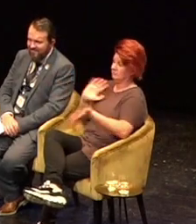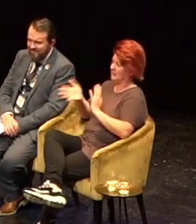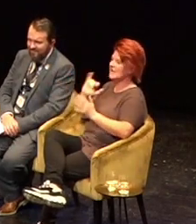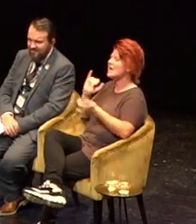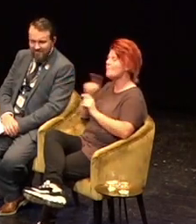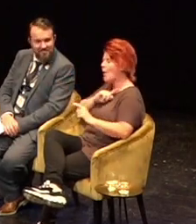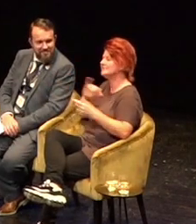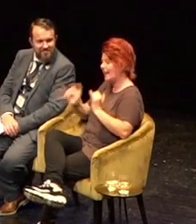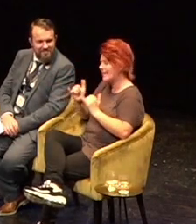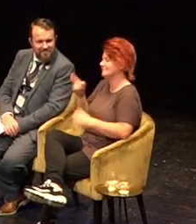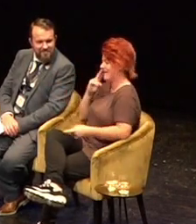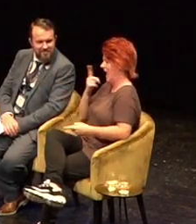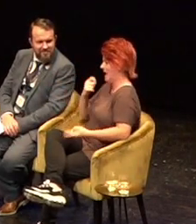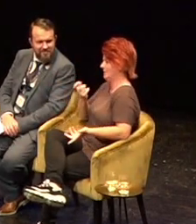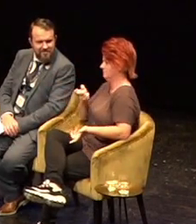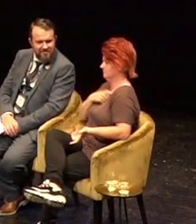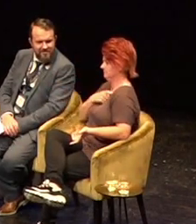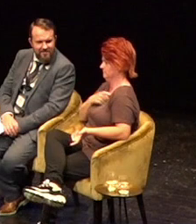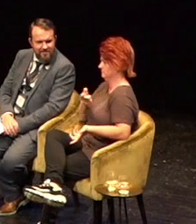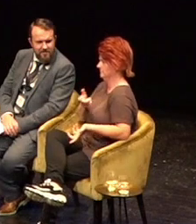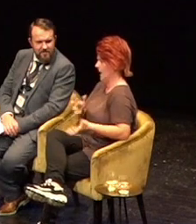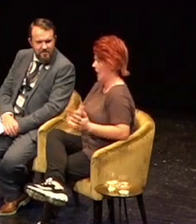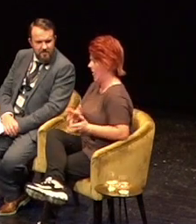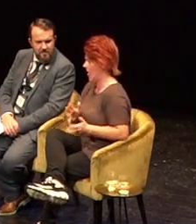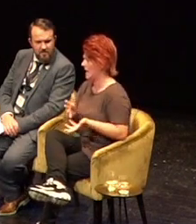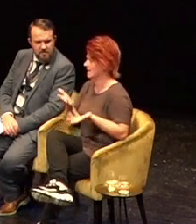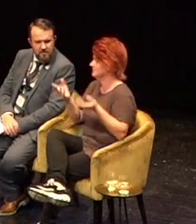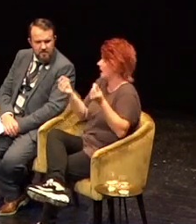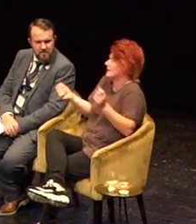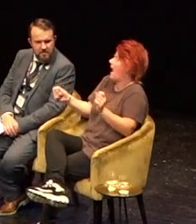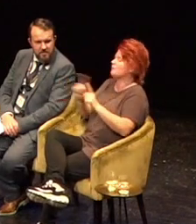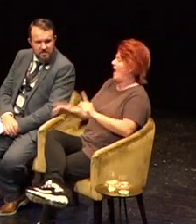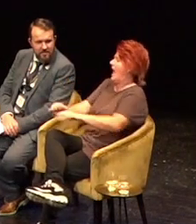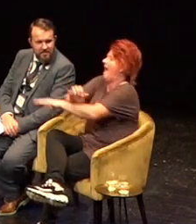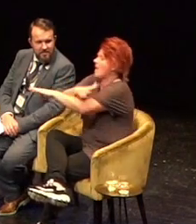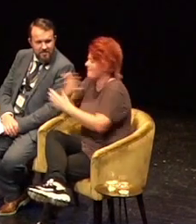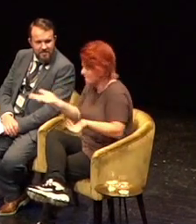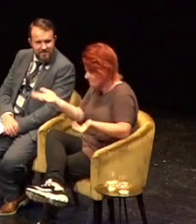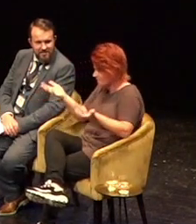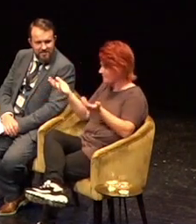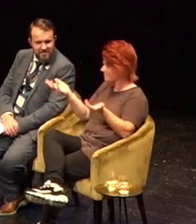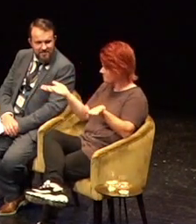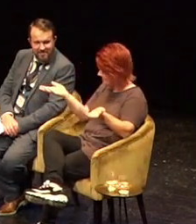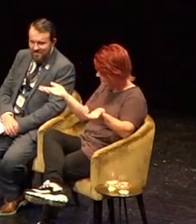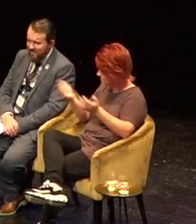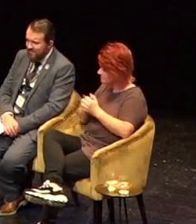they don't hear everything that's said on the stage, they don't understand everything that's said on the stage as well, and things like that.